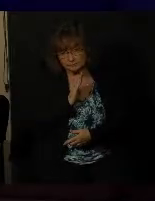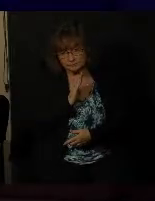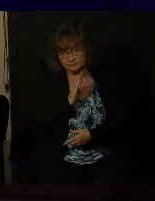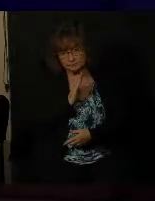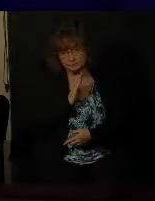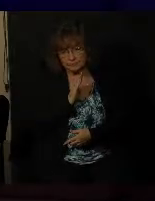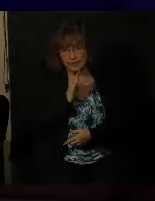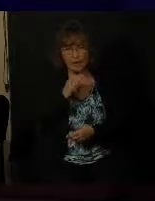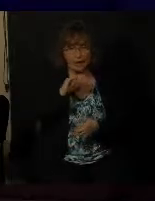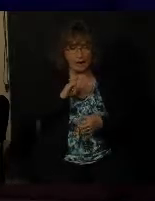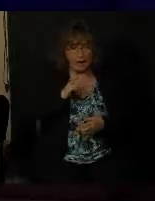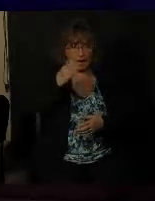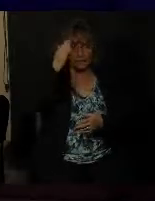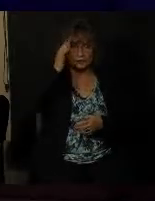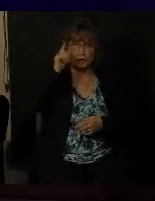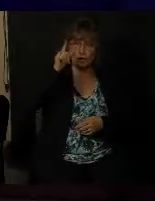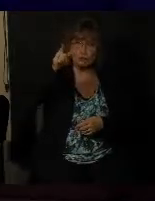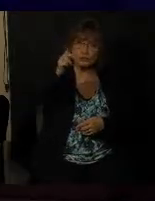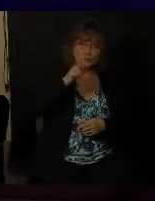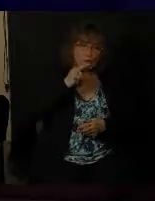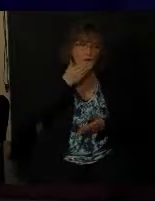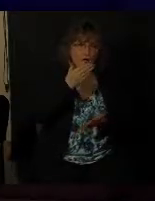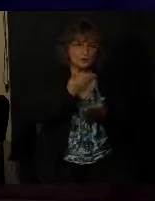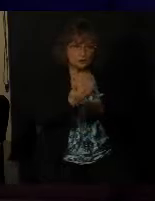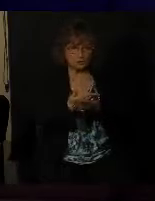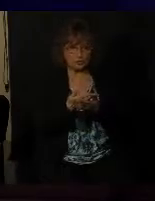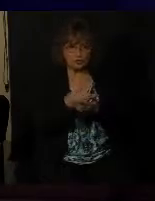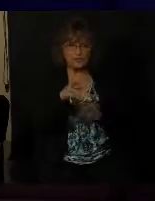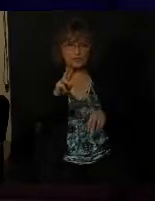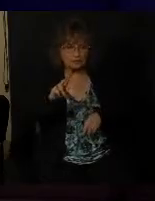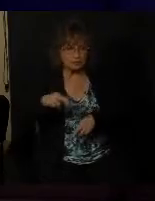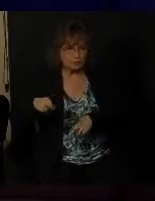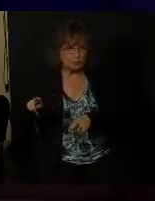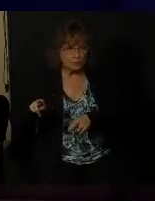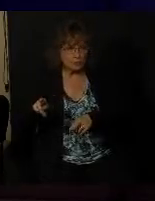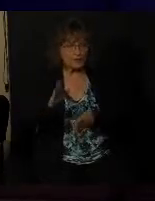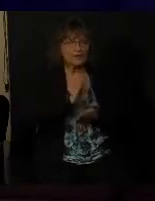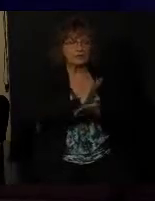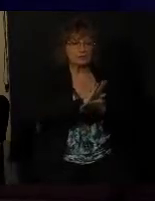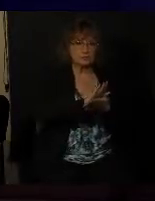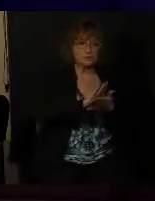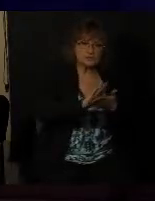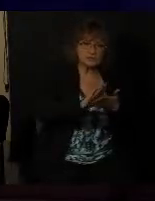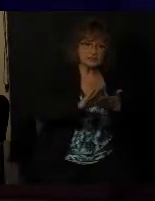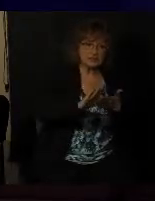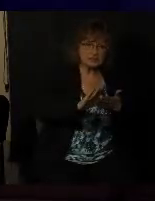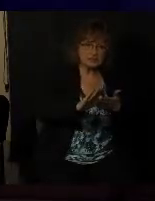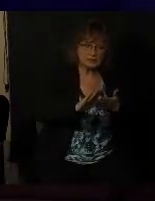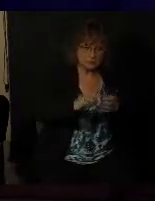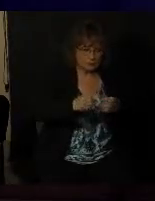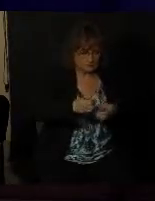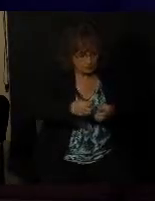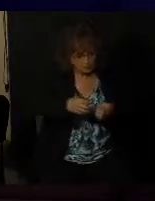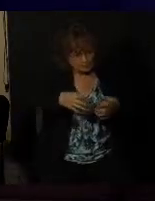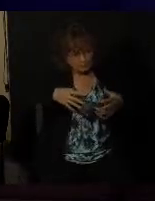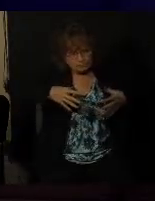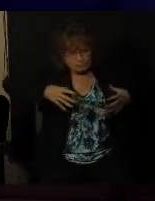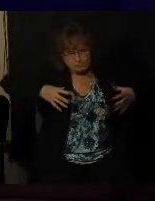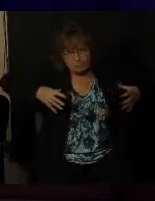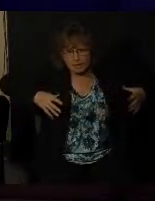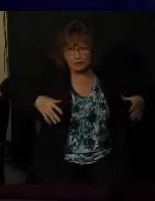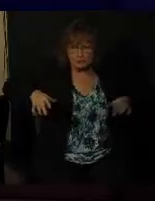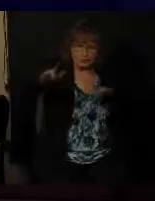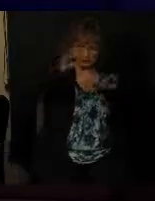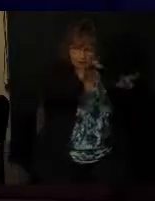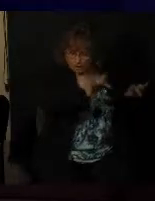good, and that you're ready to forgive, plenteous in mercy. Thou hast displayed your wisdom